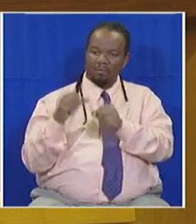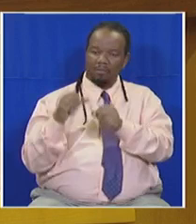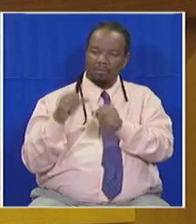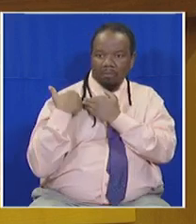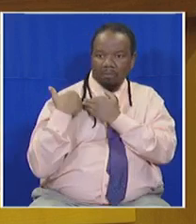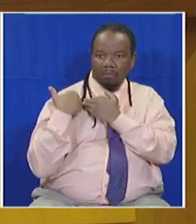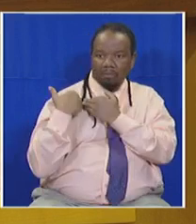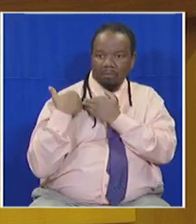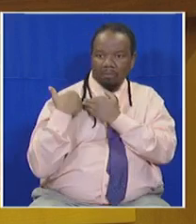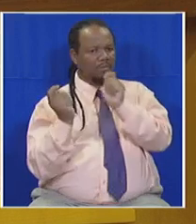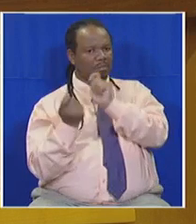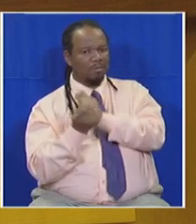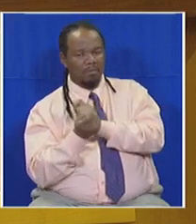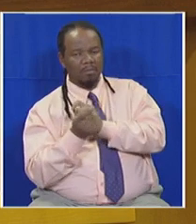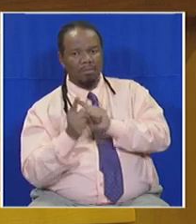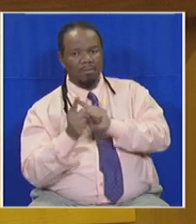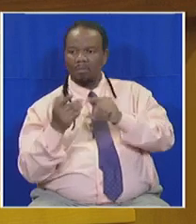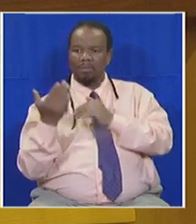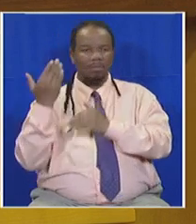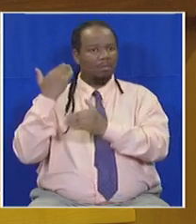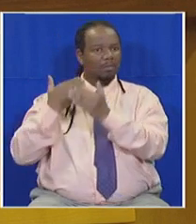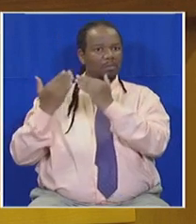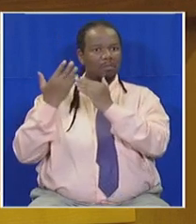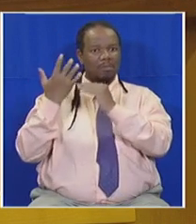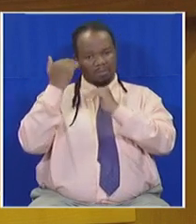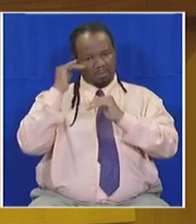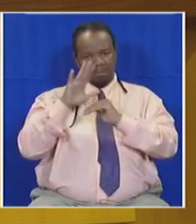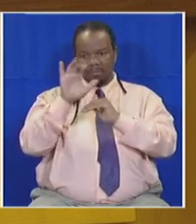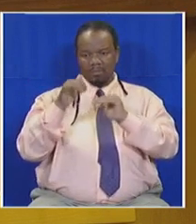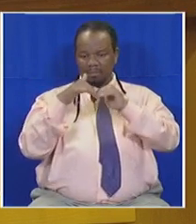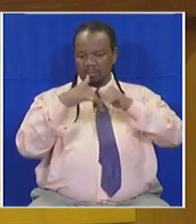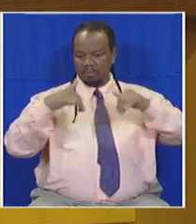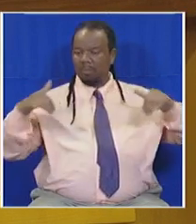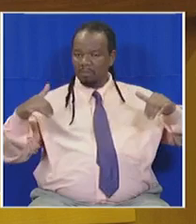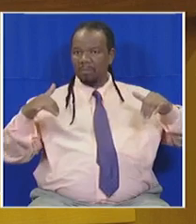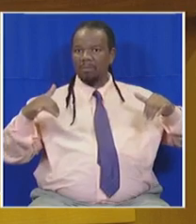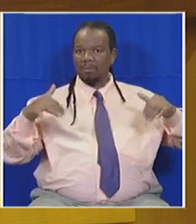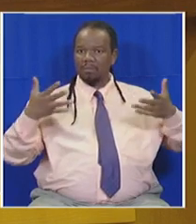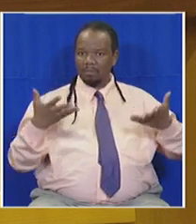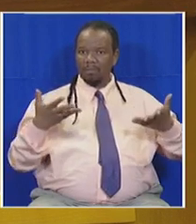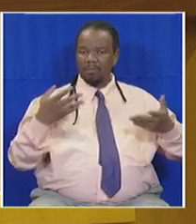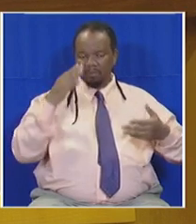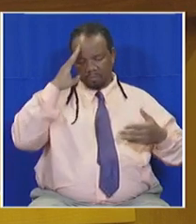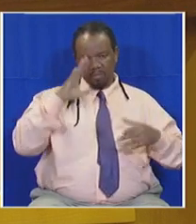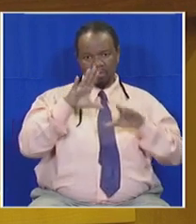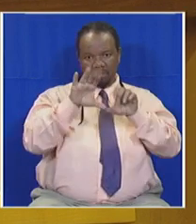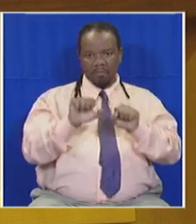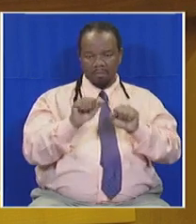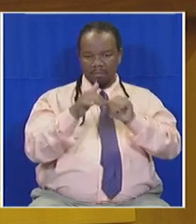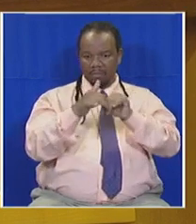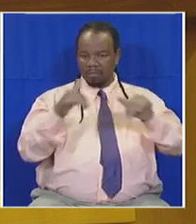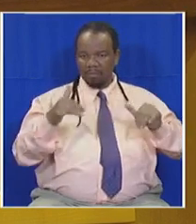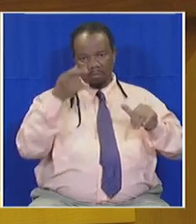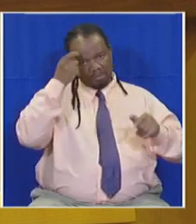transform the historical foundation of which South Africa, African society was built by colonial and apartheid